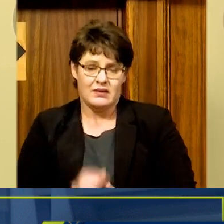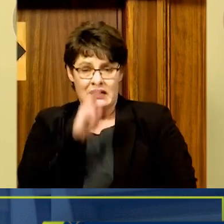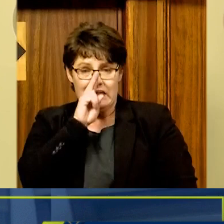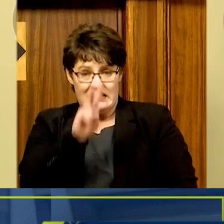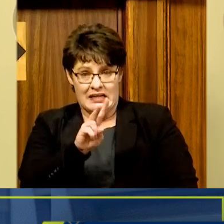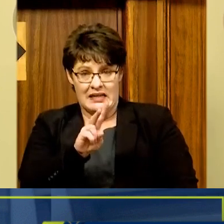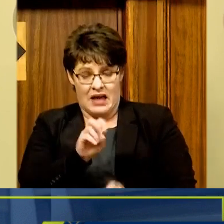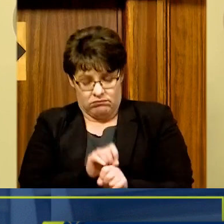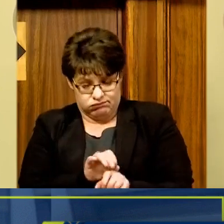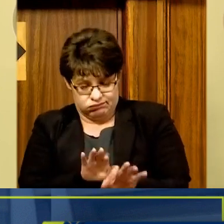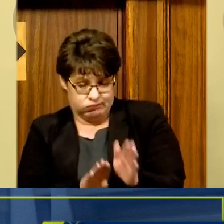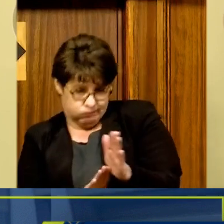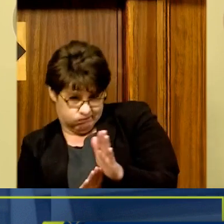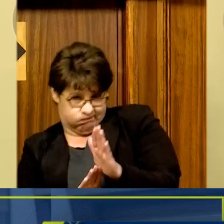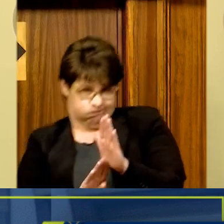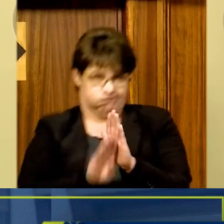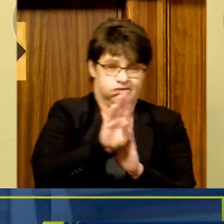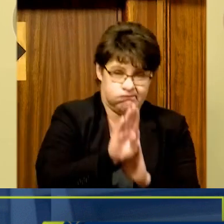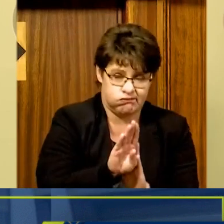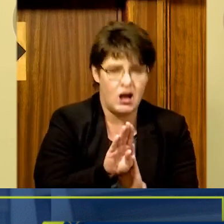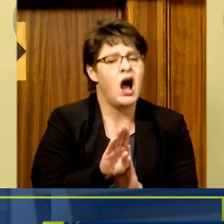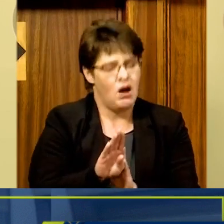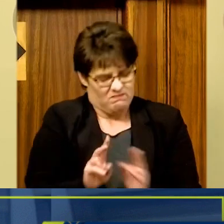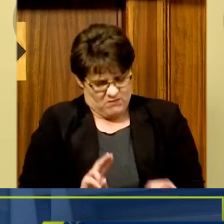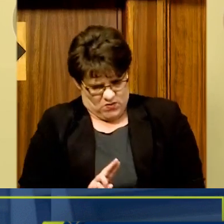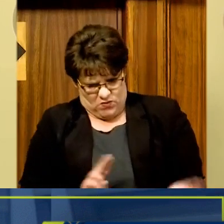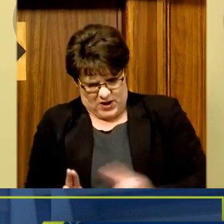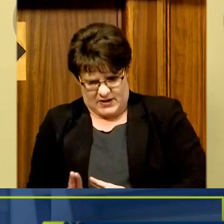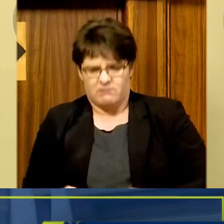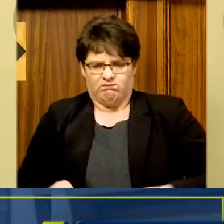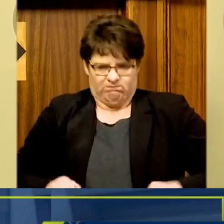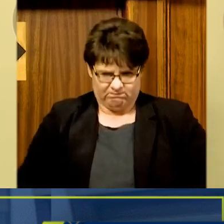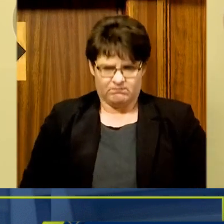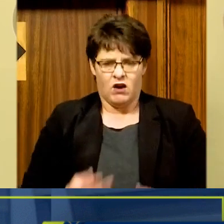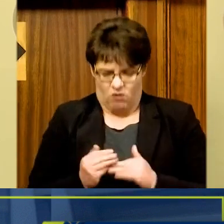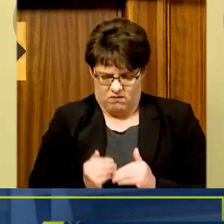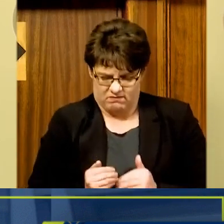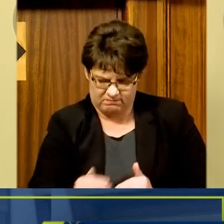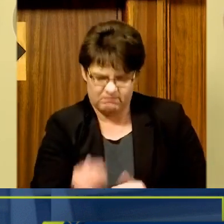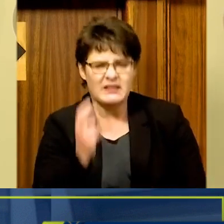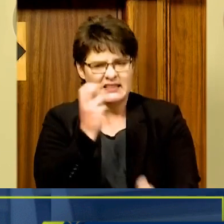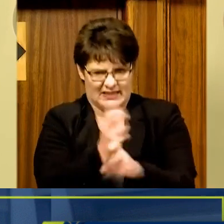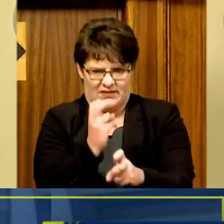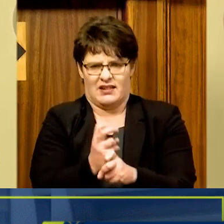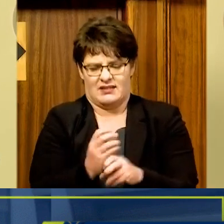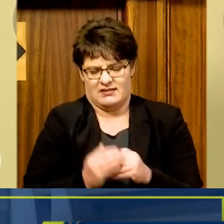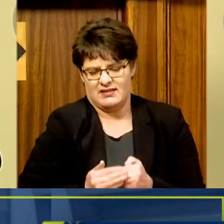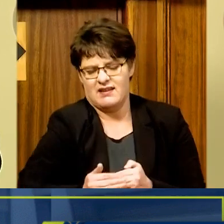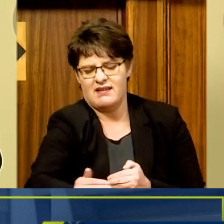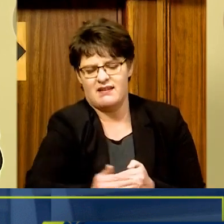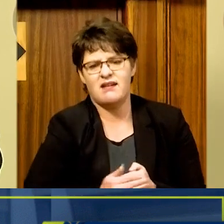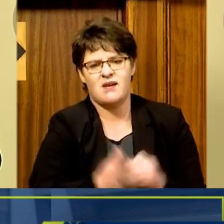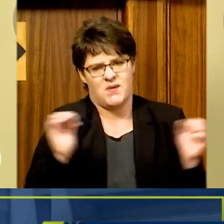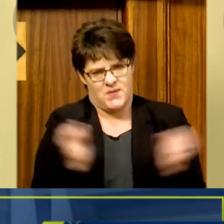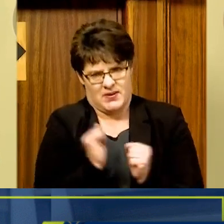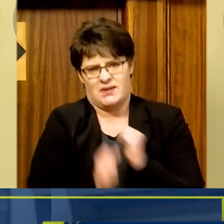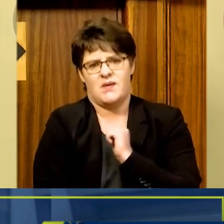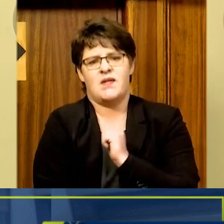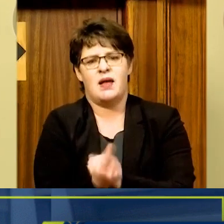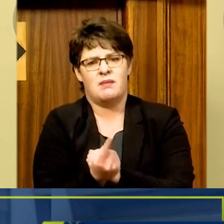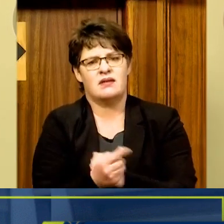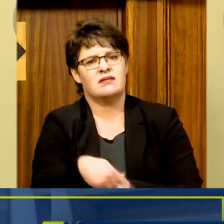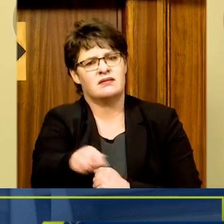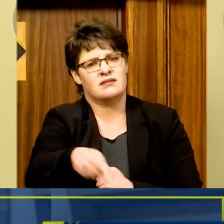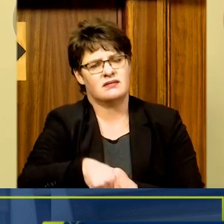infections, as we ready ourselves for the difficult days and weeks and months that lie